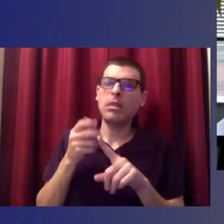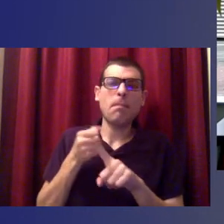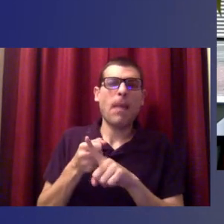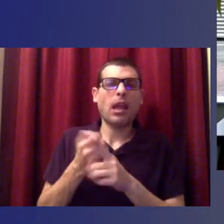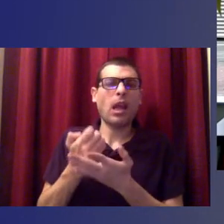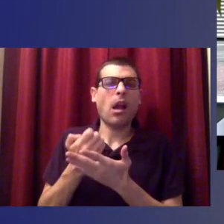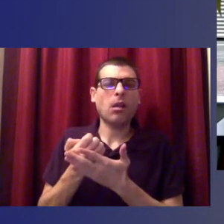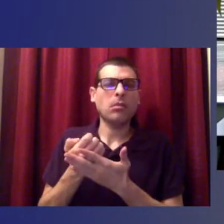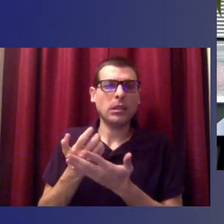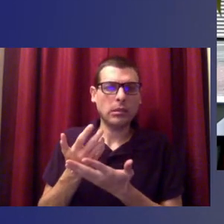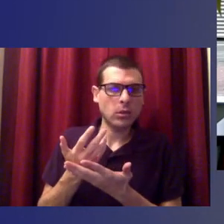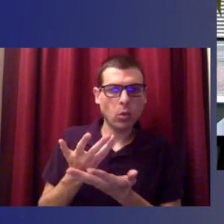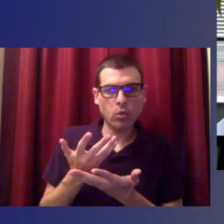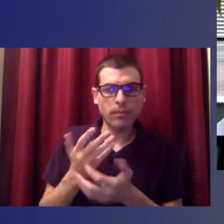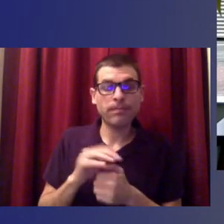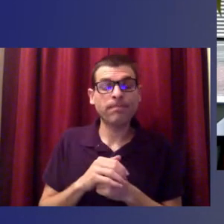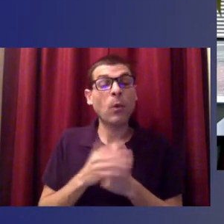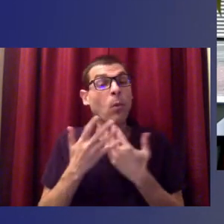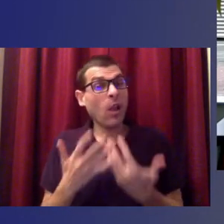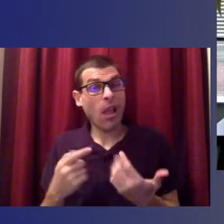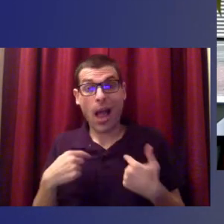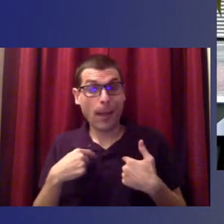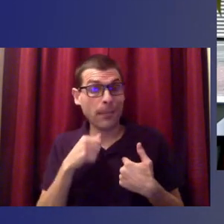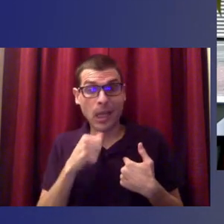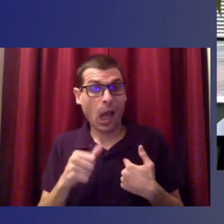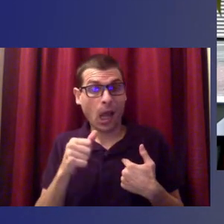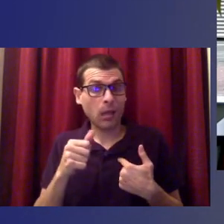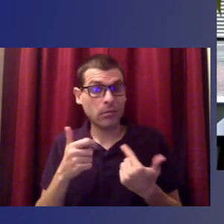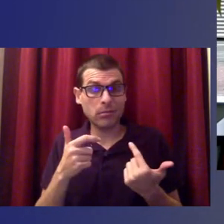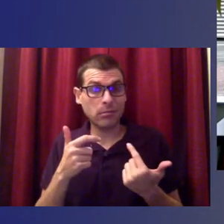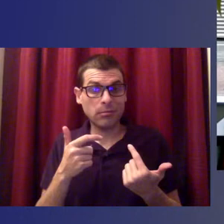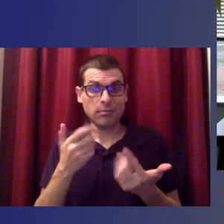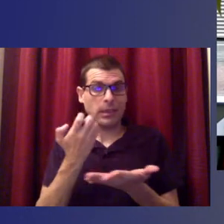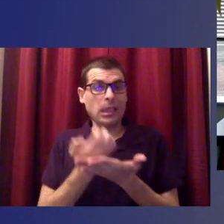Well, I'm not an economist either, but I will say that